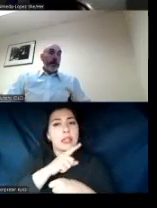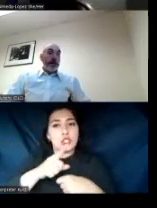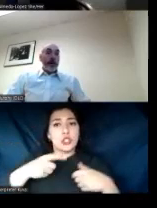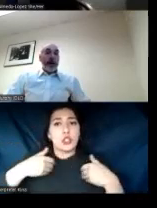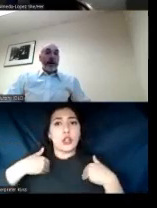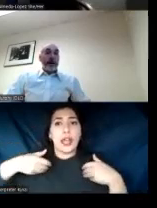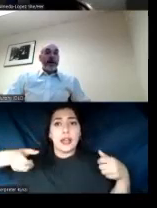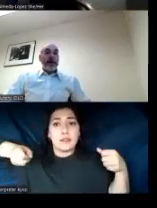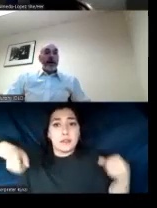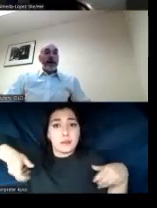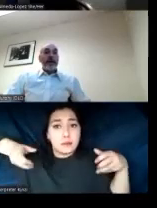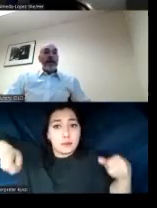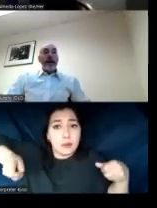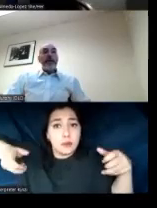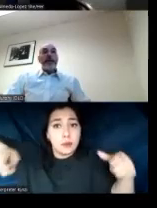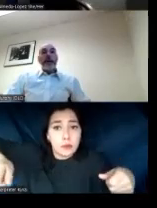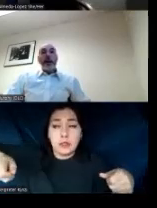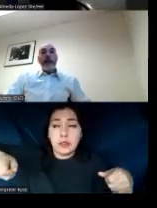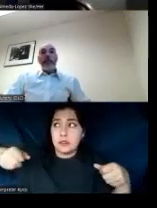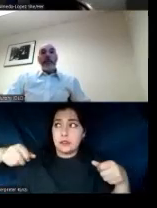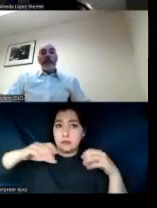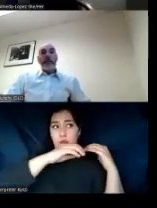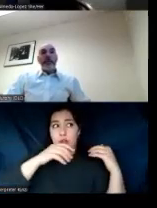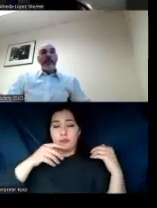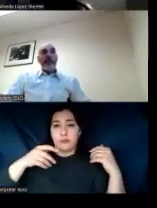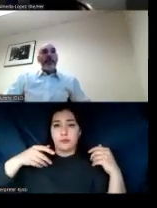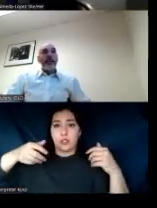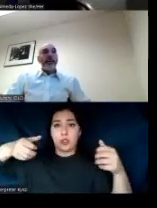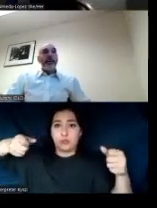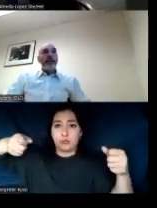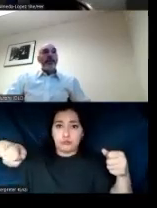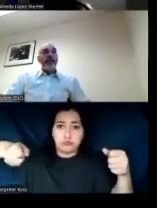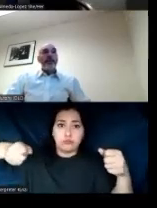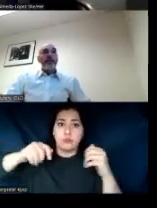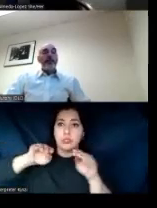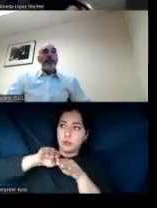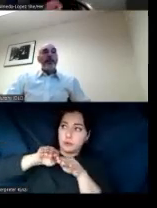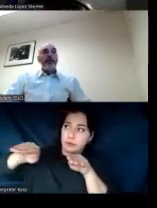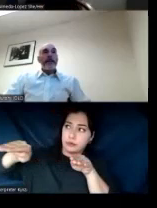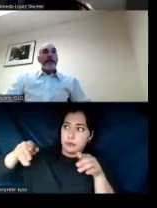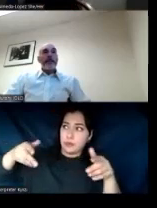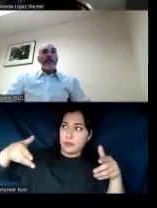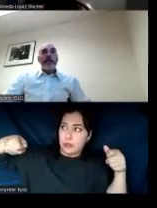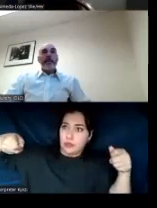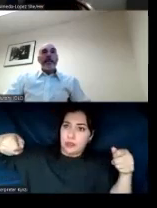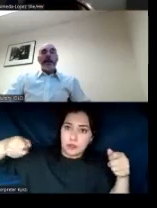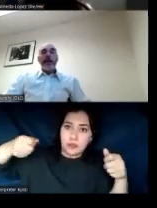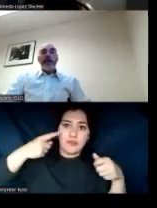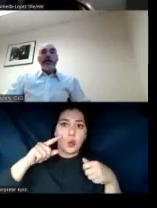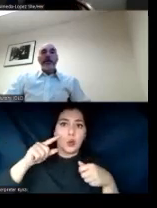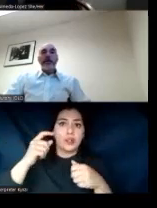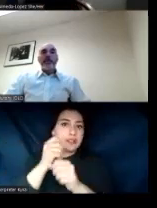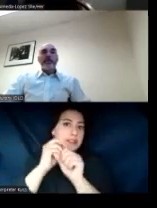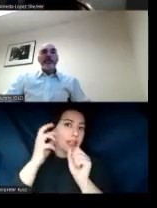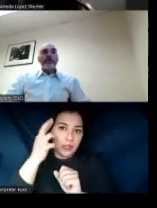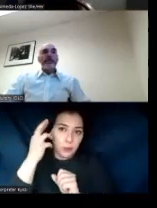guards at least on the sides, for safety reasons. Next slide,